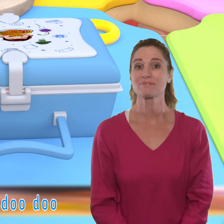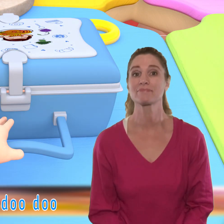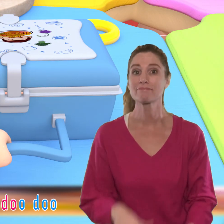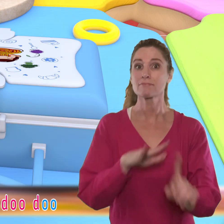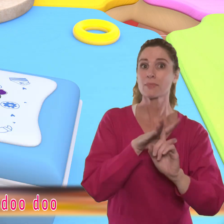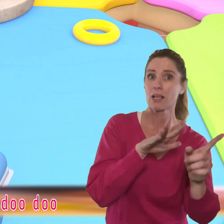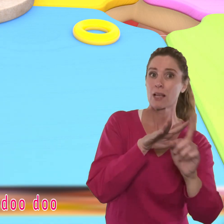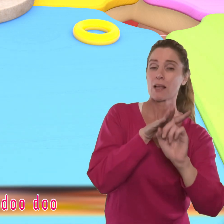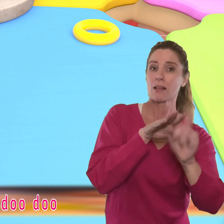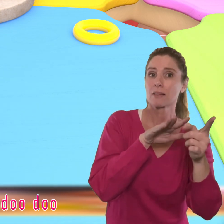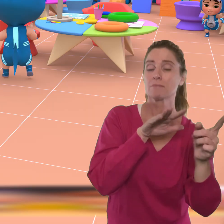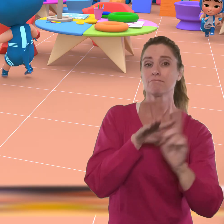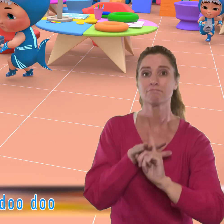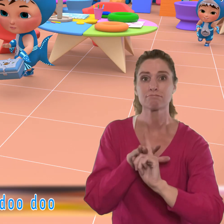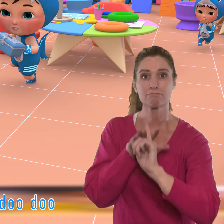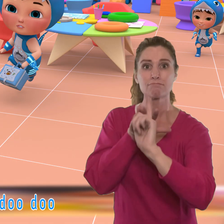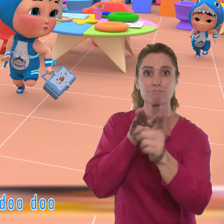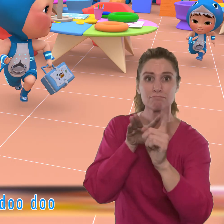run away